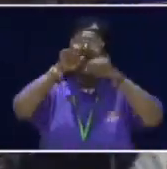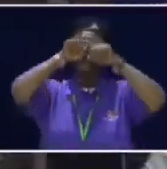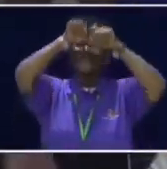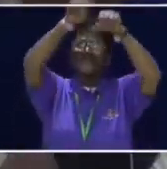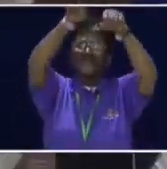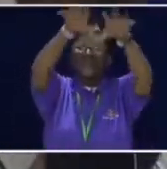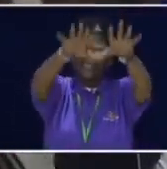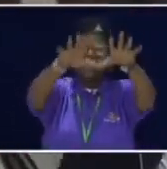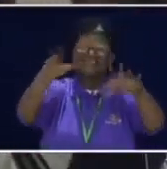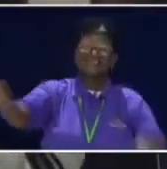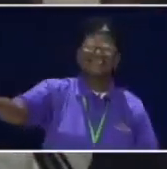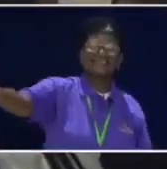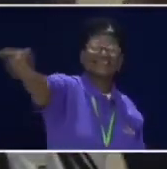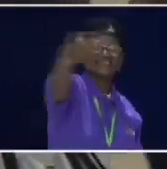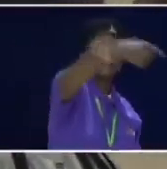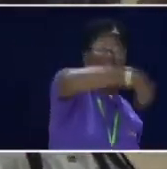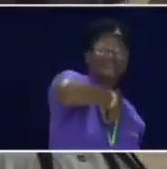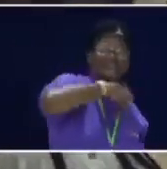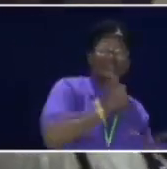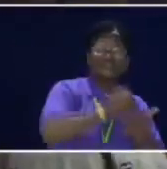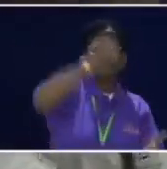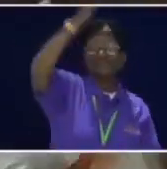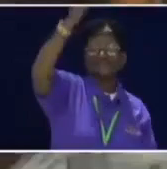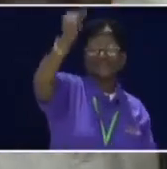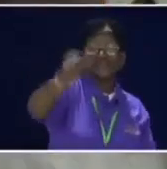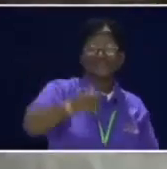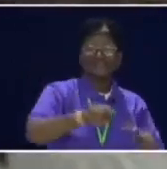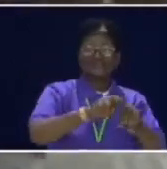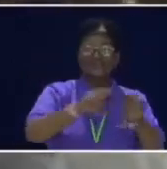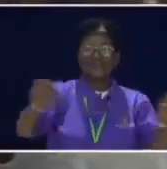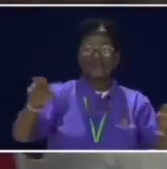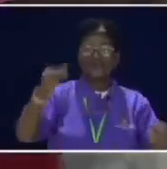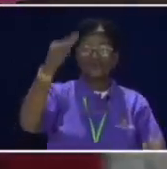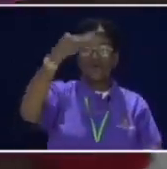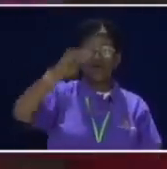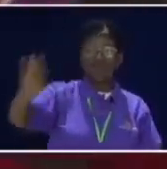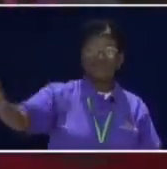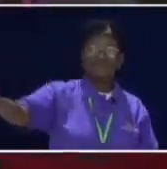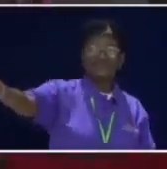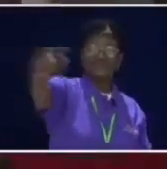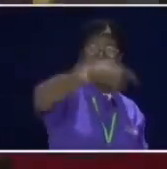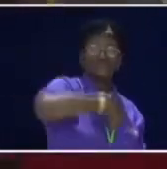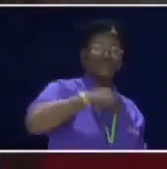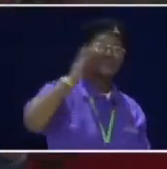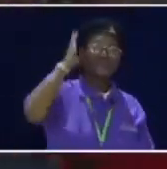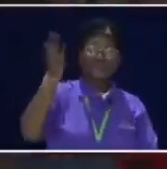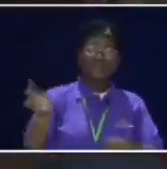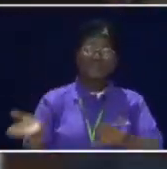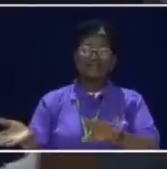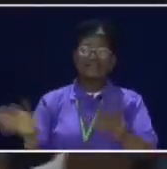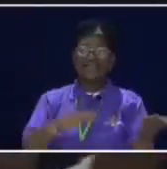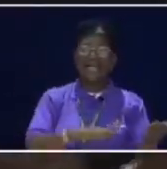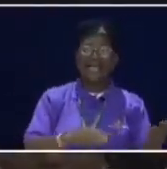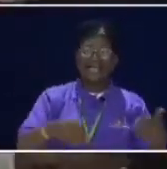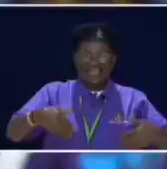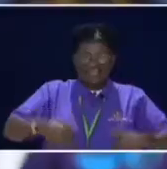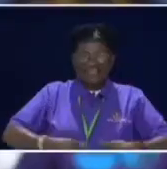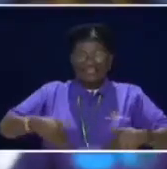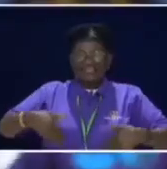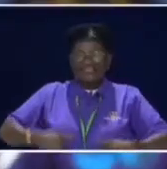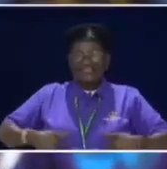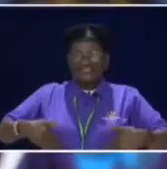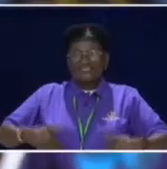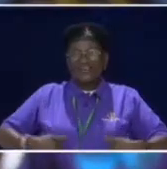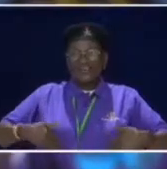you. None of you will die young. Amen. And